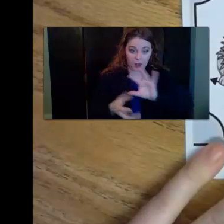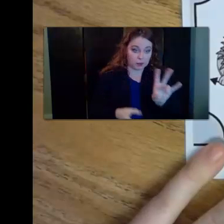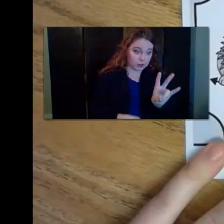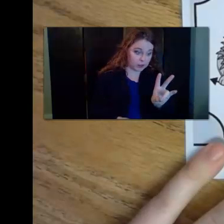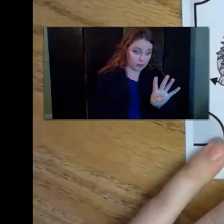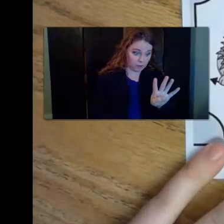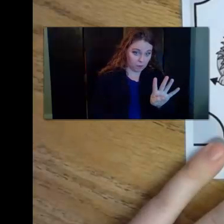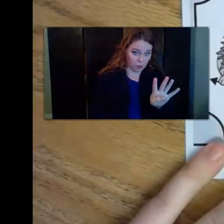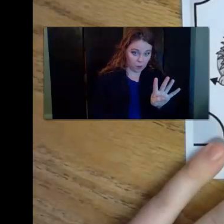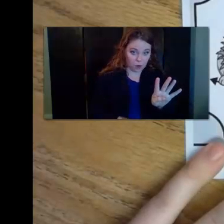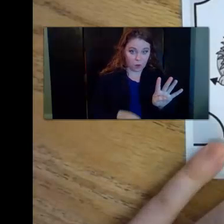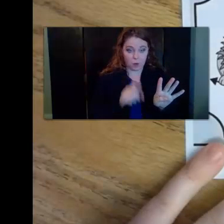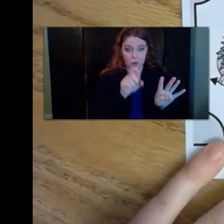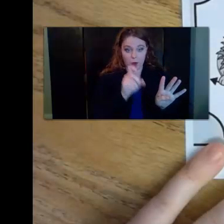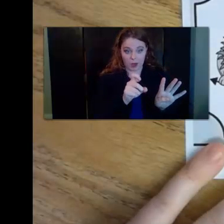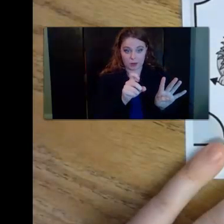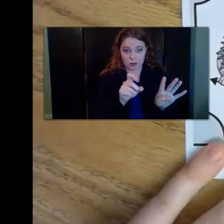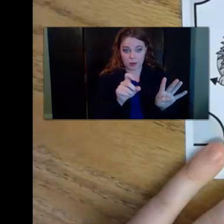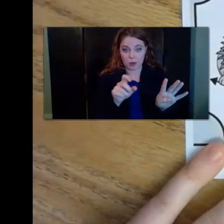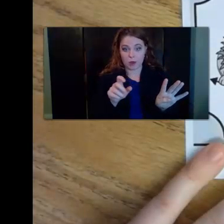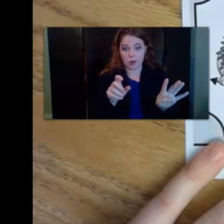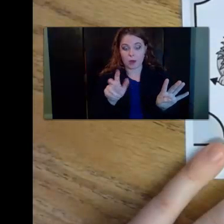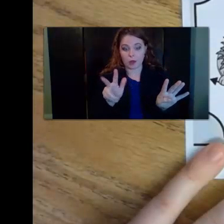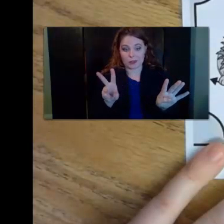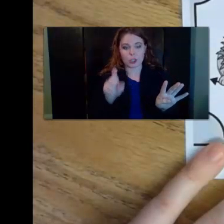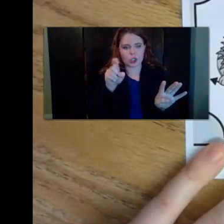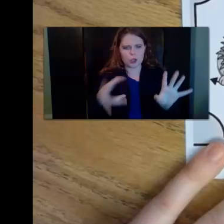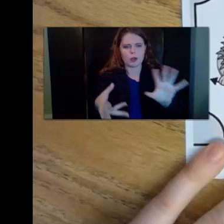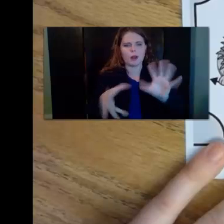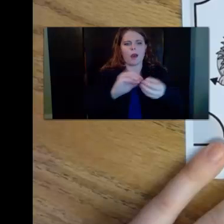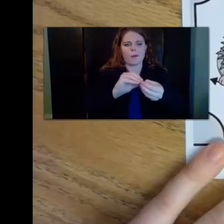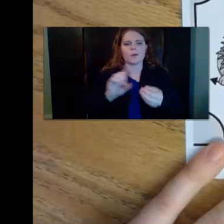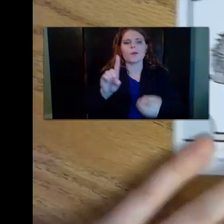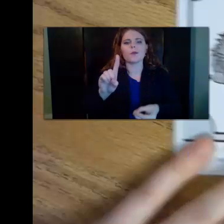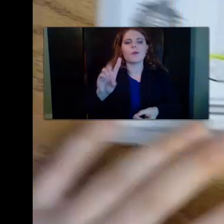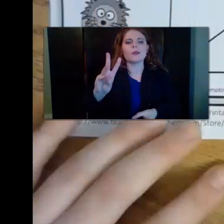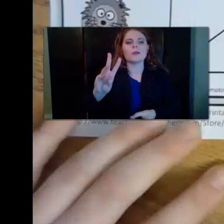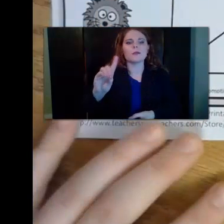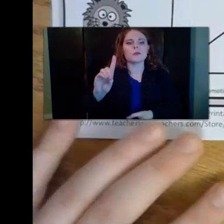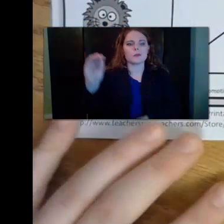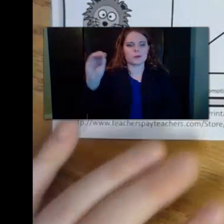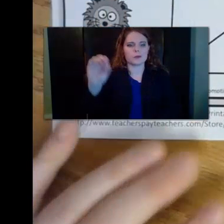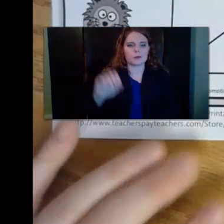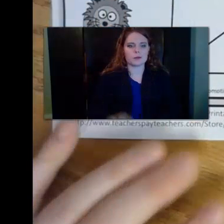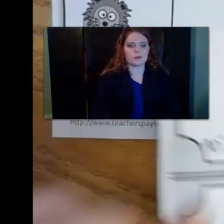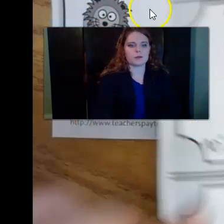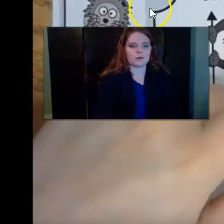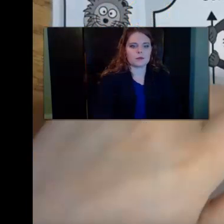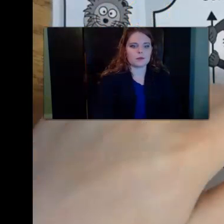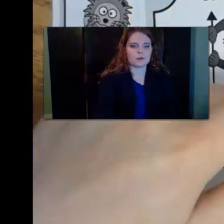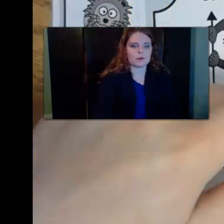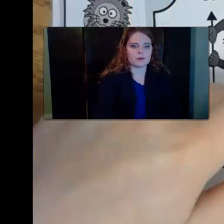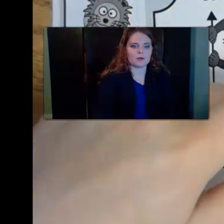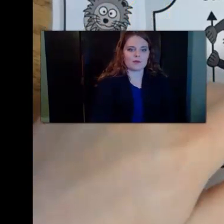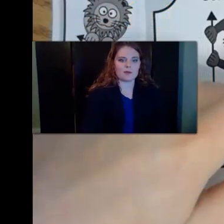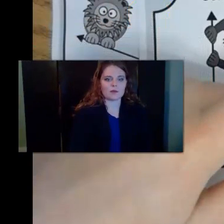74, x, and 36, I should get 161 degrees. I'm going to have 3 things being